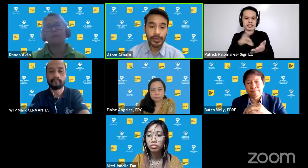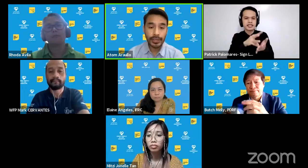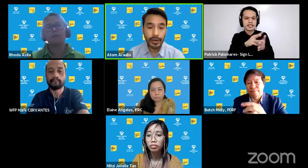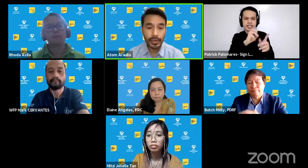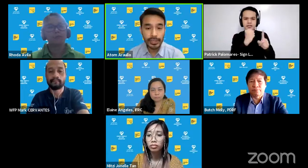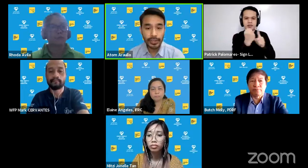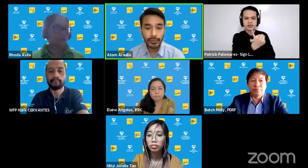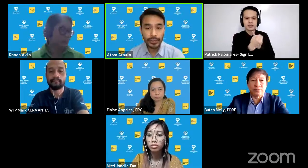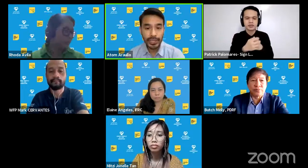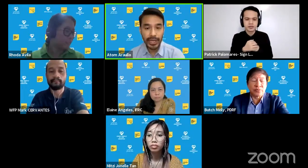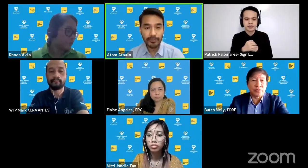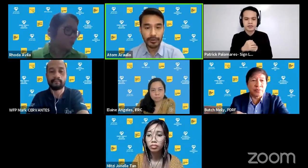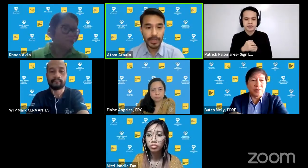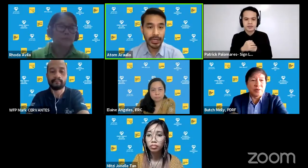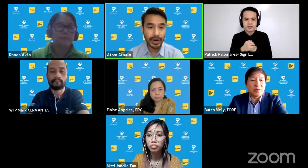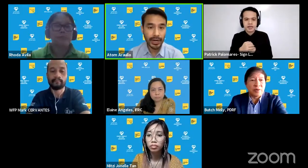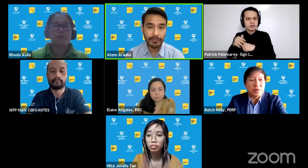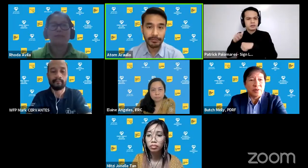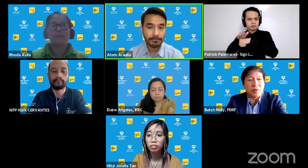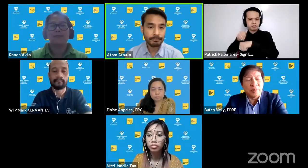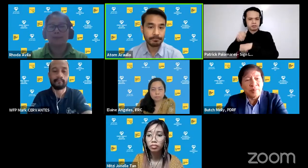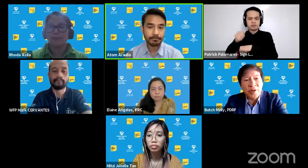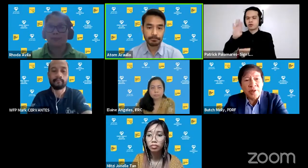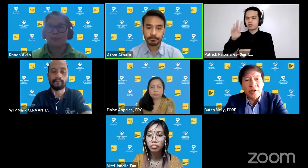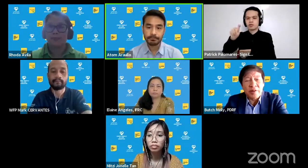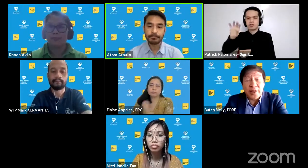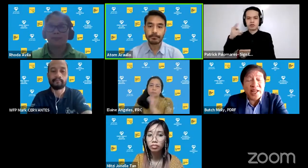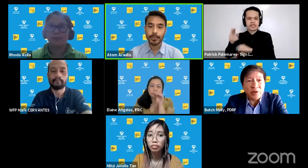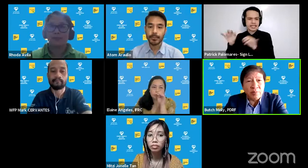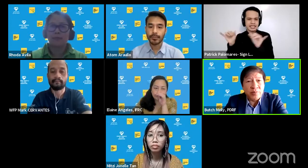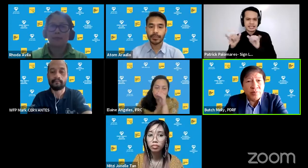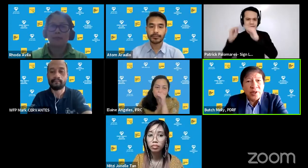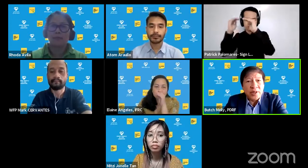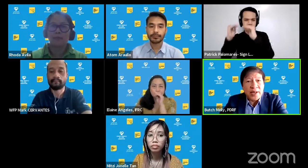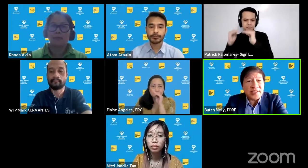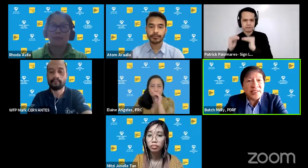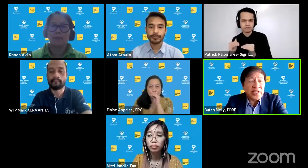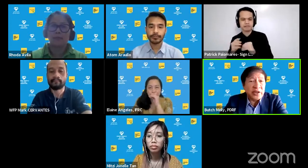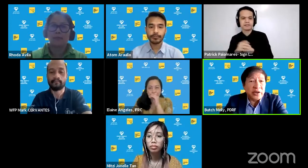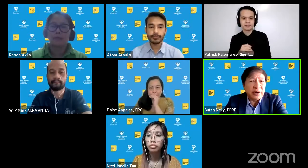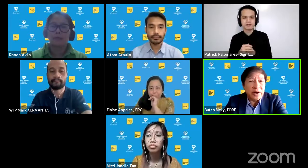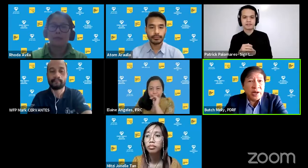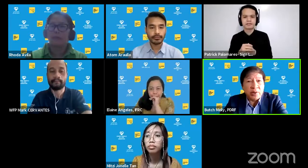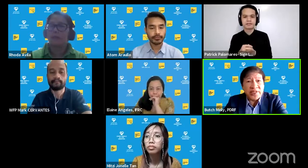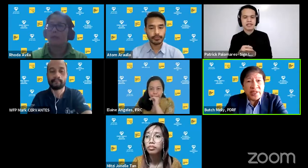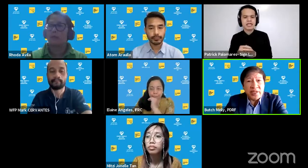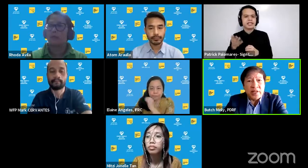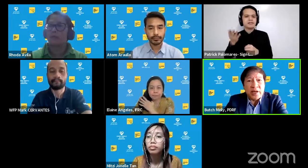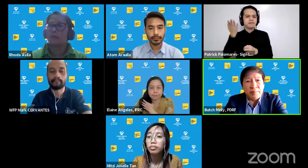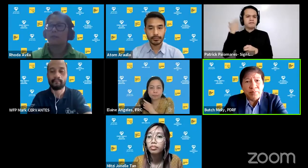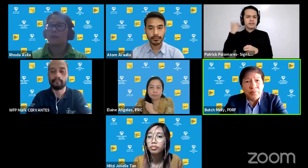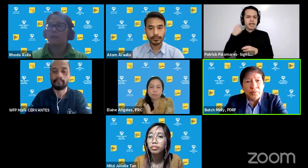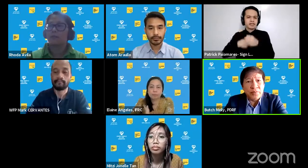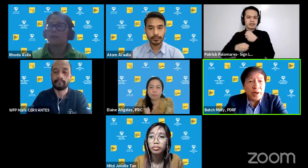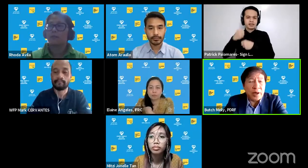order. So I'll call on Sir Butch again from PDRF. Thanks, Atom. Last year, I was